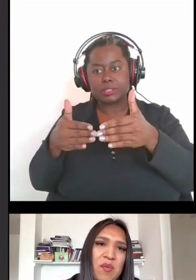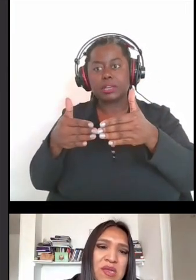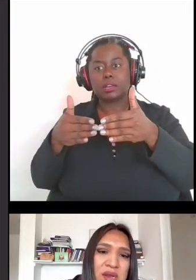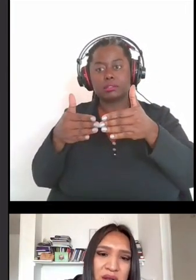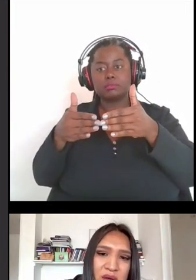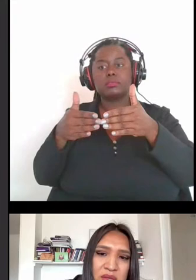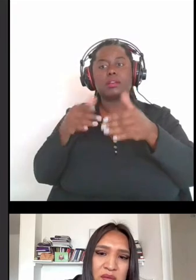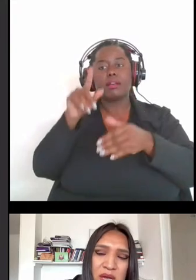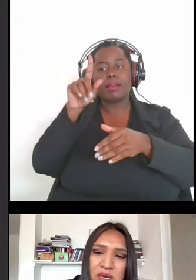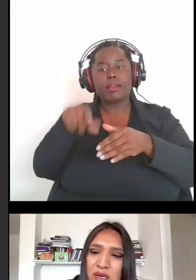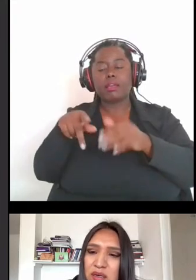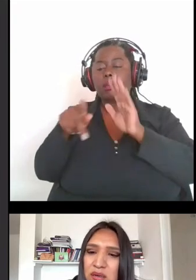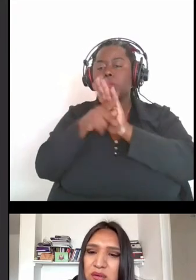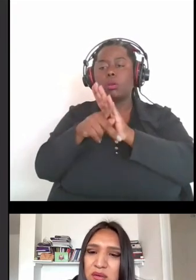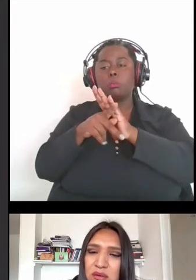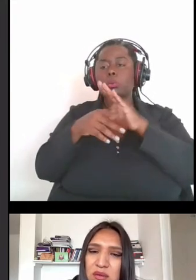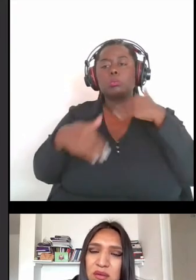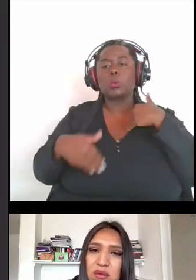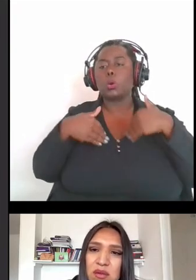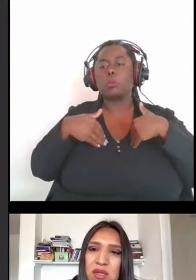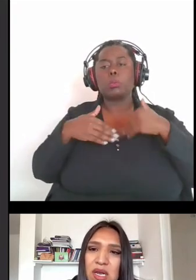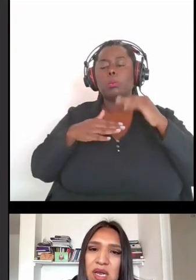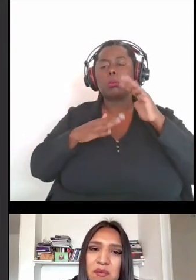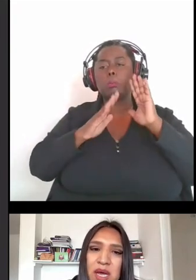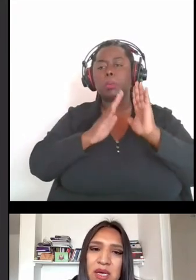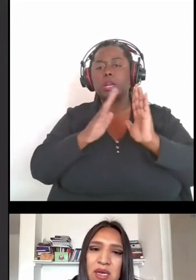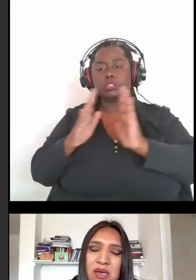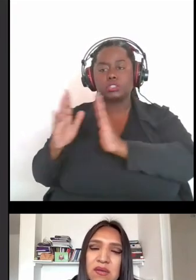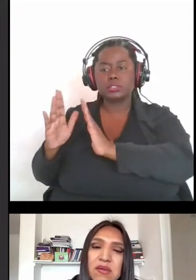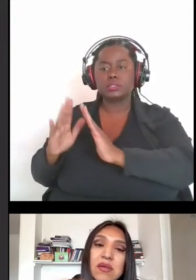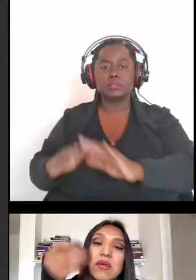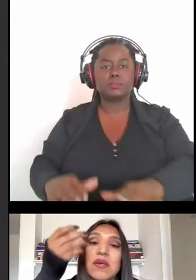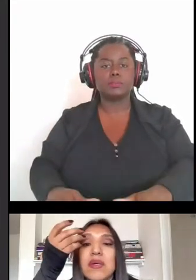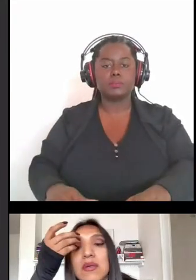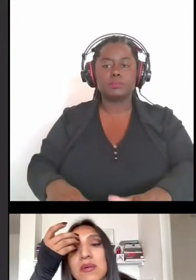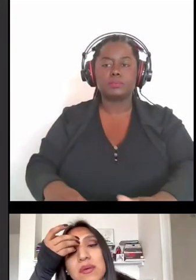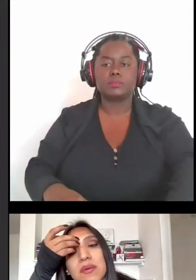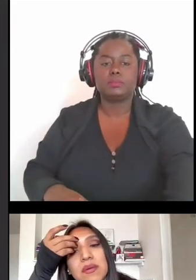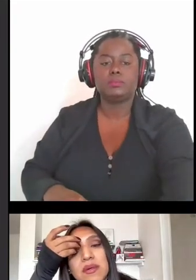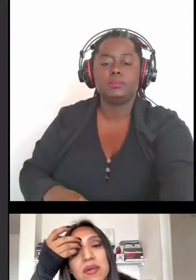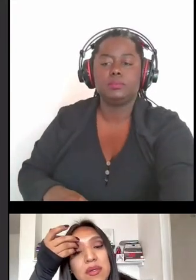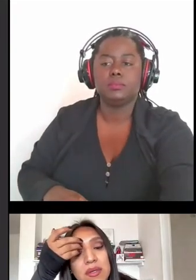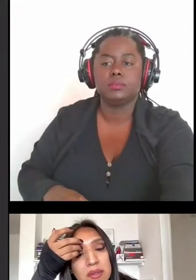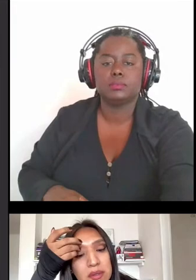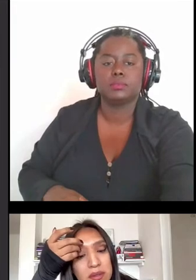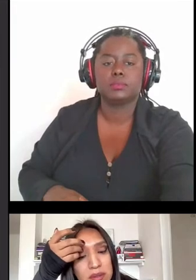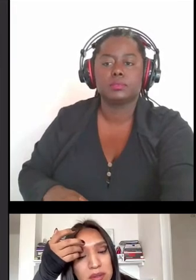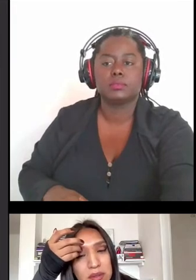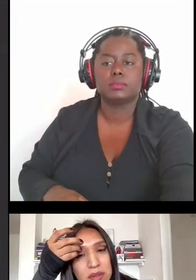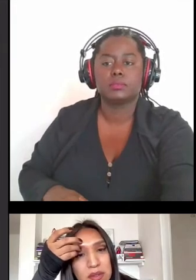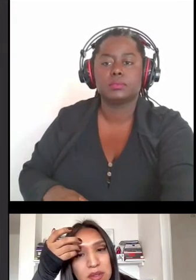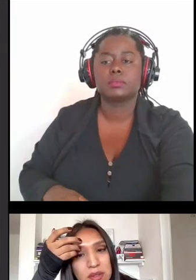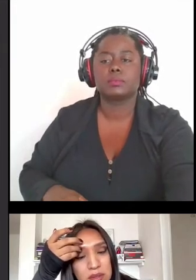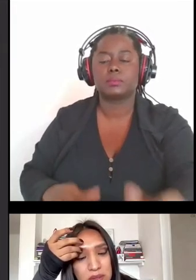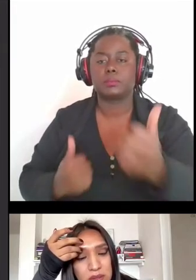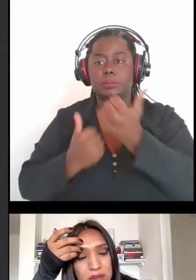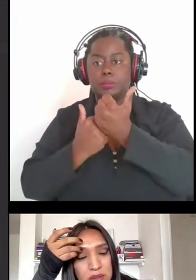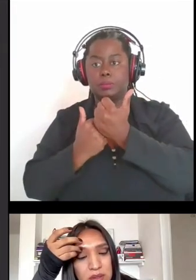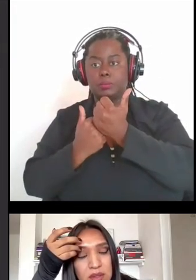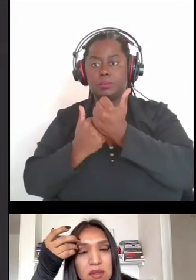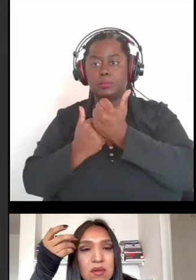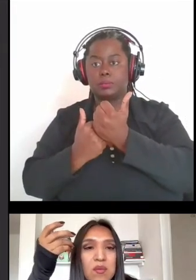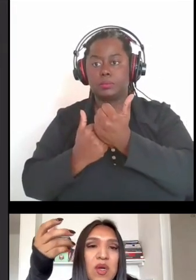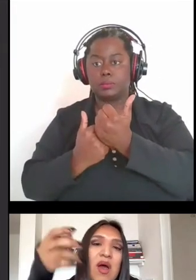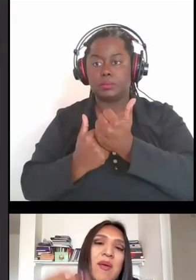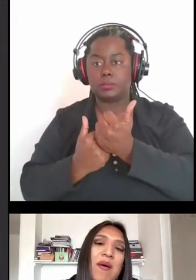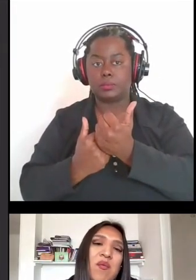related to anything in particular they are just parts now let's take a look at the next images now we're